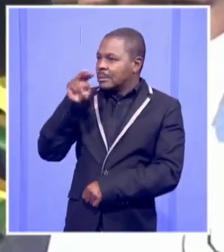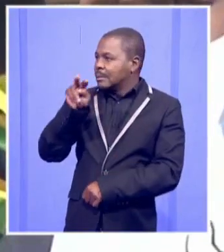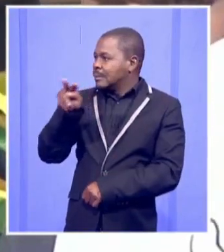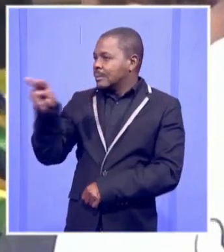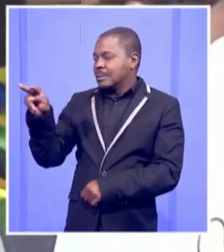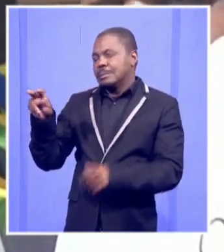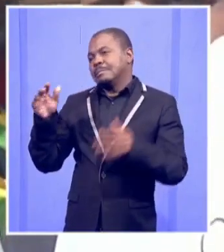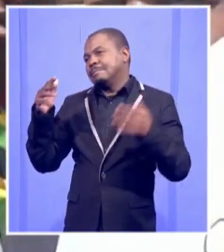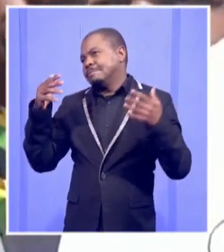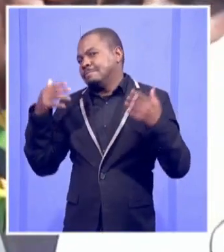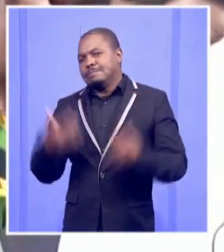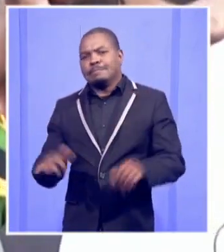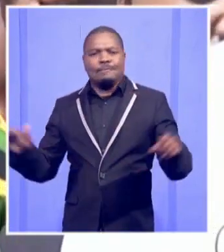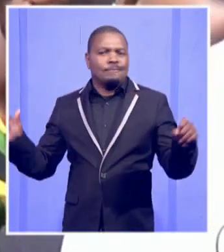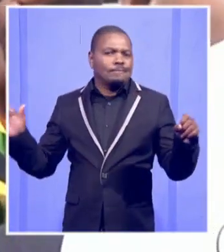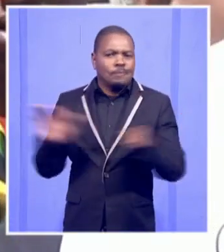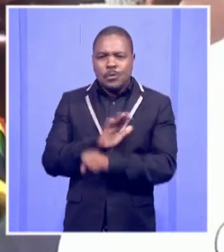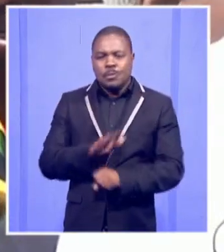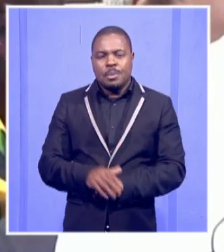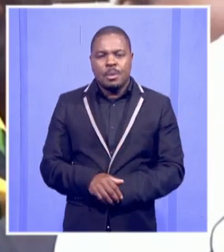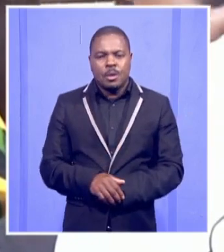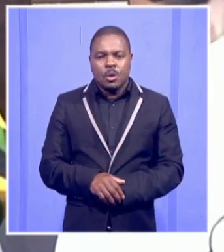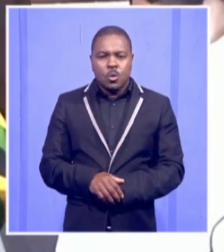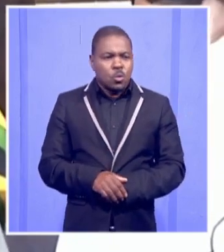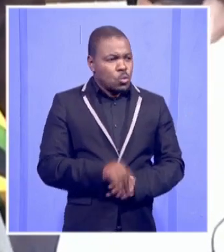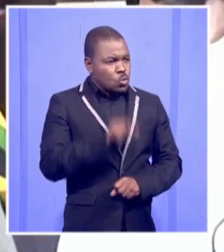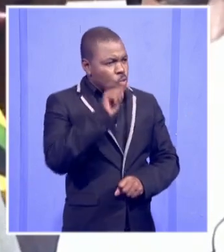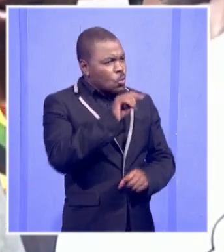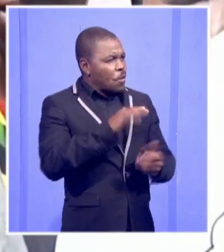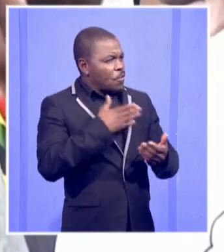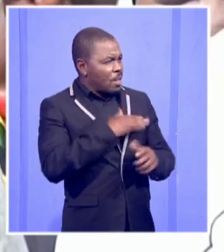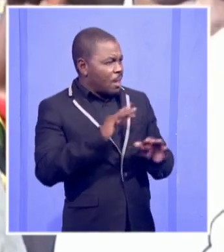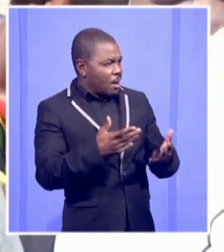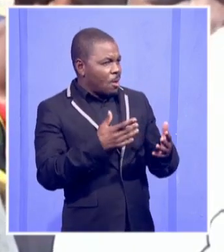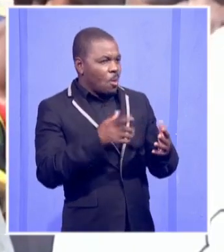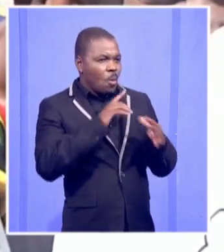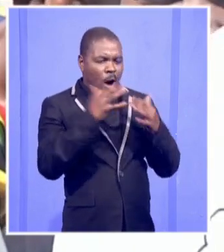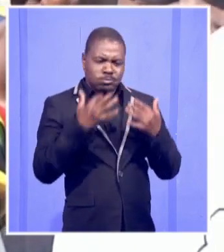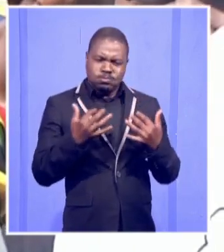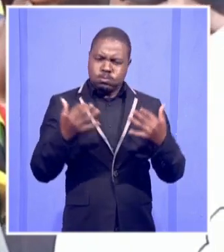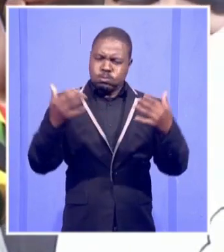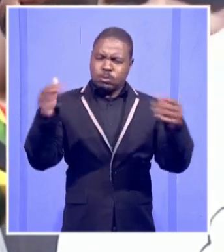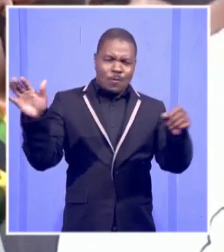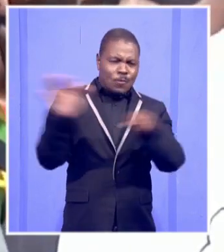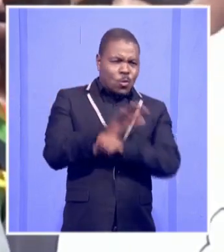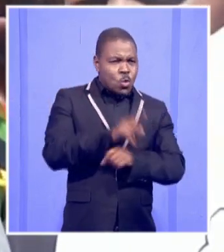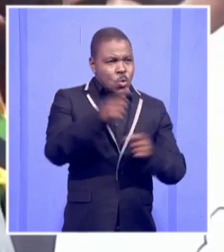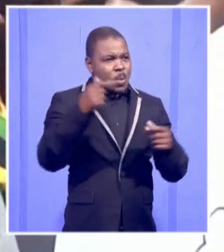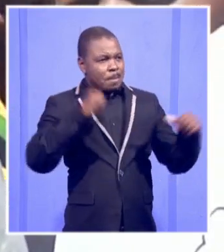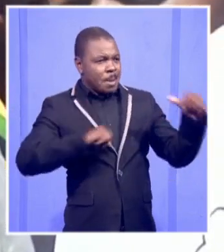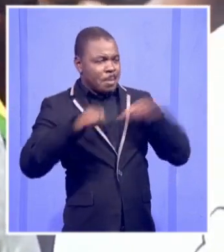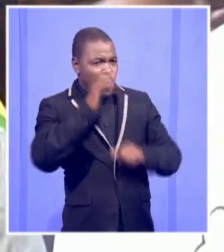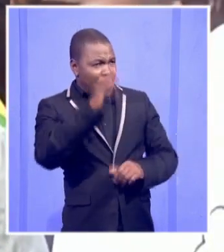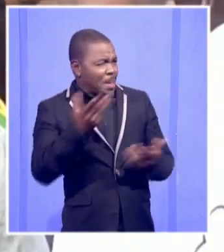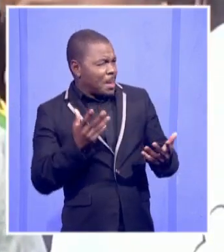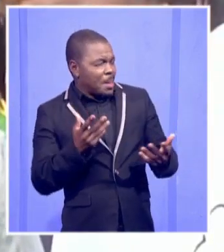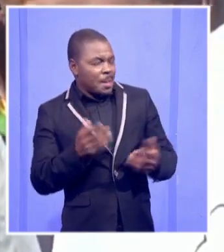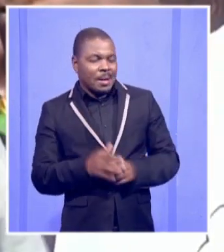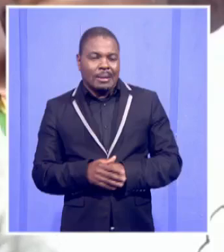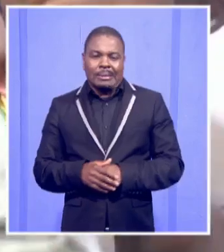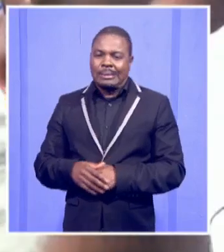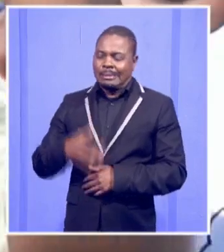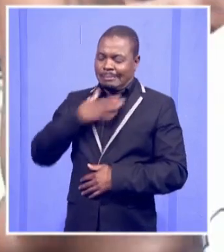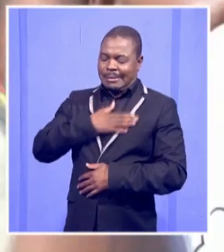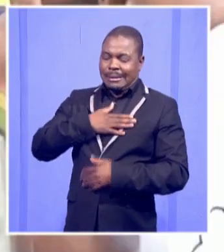it's fully packed. Yeah. And how does that make you feel to be performing in front of such a large crowd? Happy. The feeling